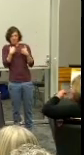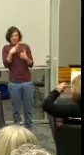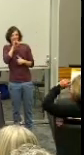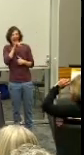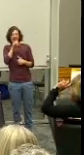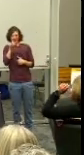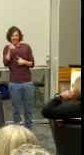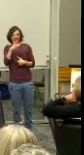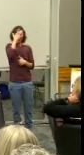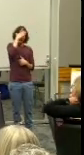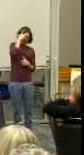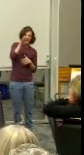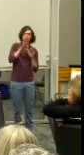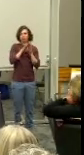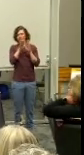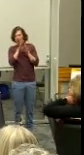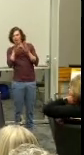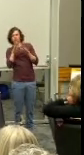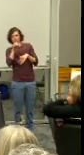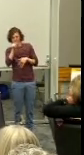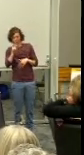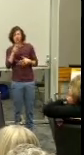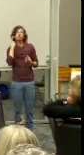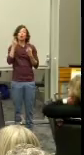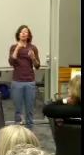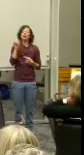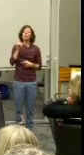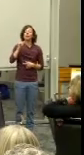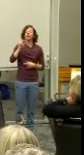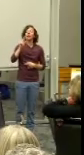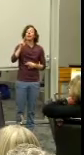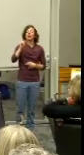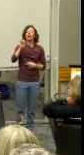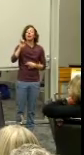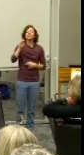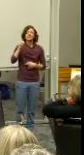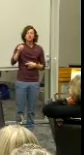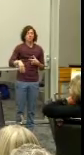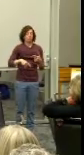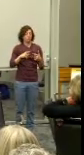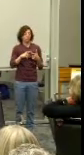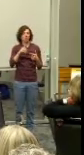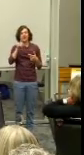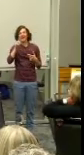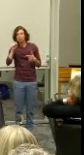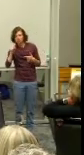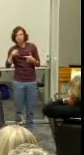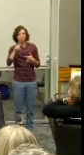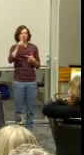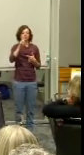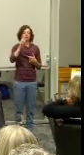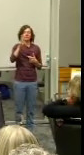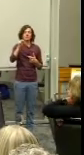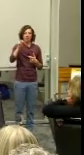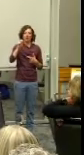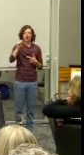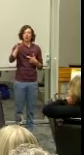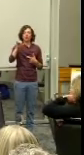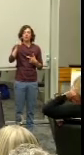like autism or Down syndrome. These are disabilities that people experience throughout their whole life,